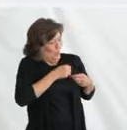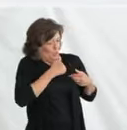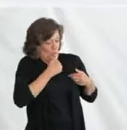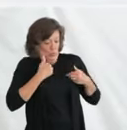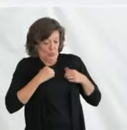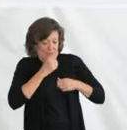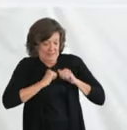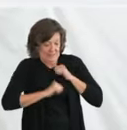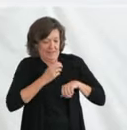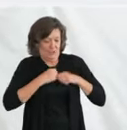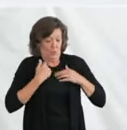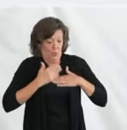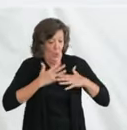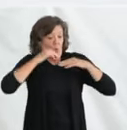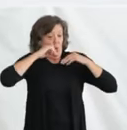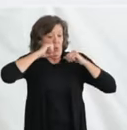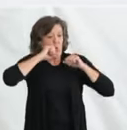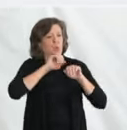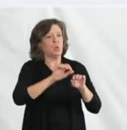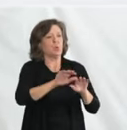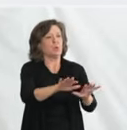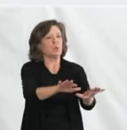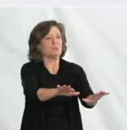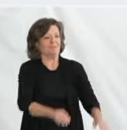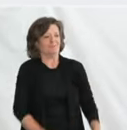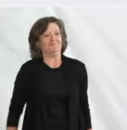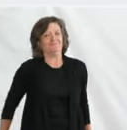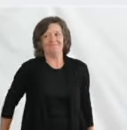red blood cells. You exhale.